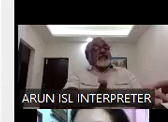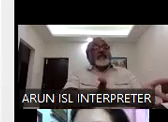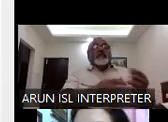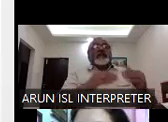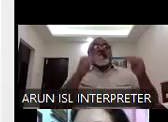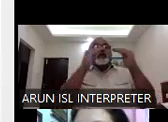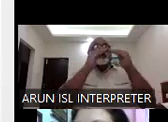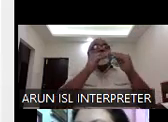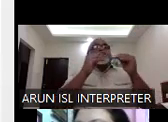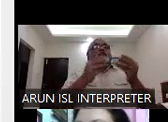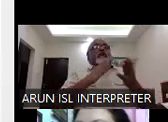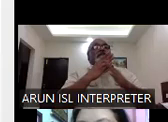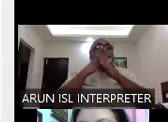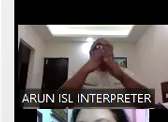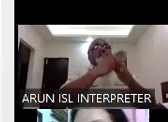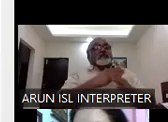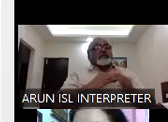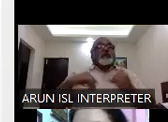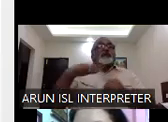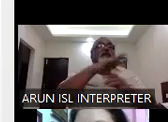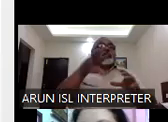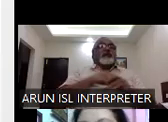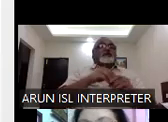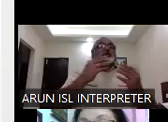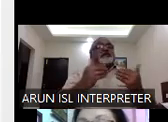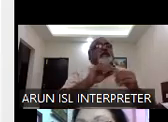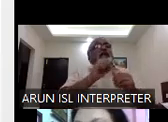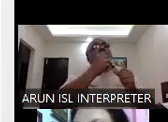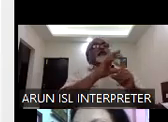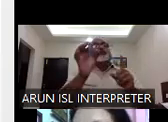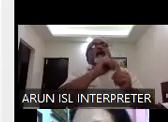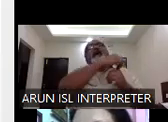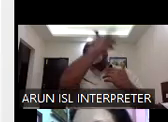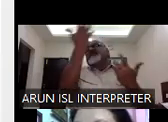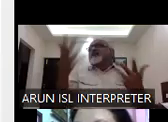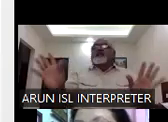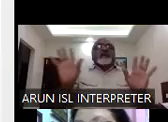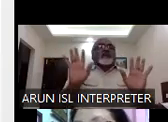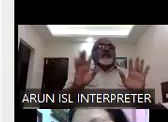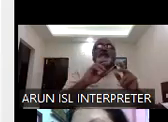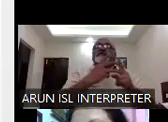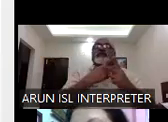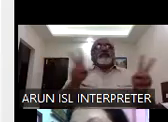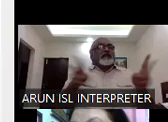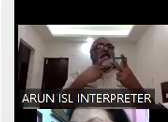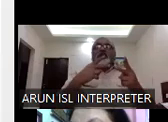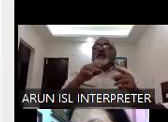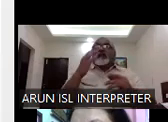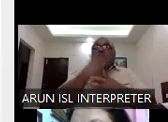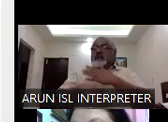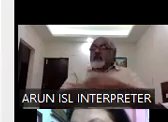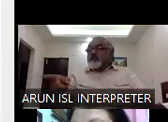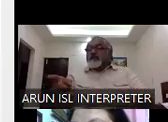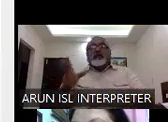gender. You know, they can do everything under the sun. So there's no difference between disabled and disabled, non-disabled. The wall is made